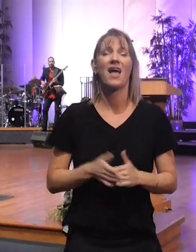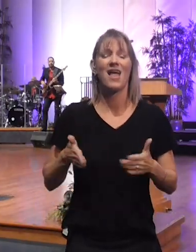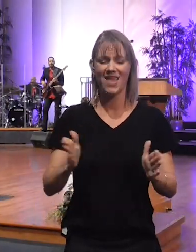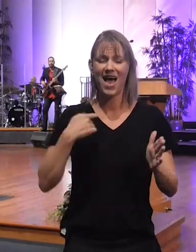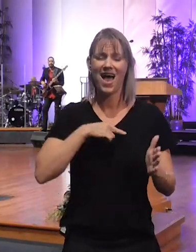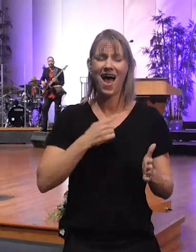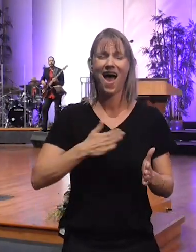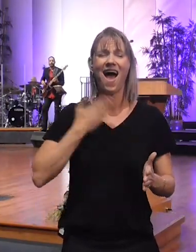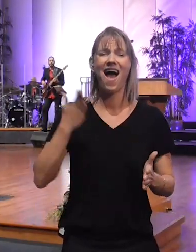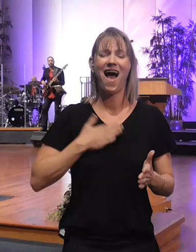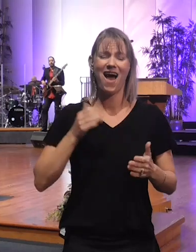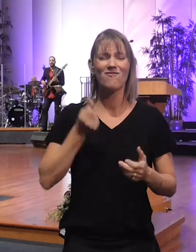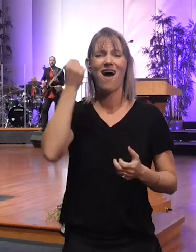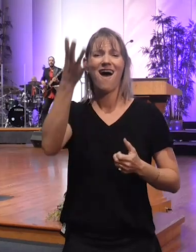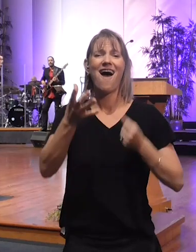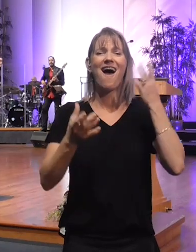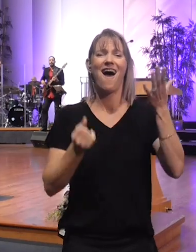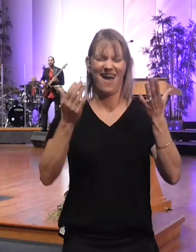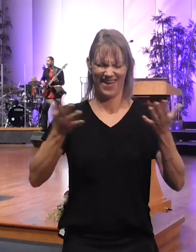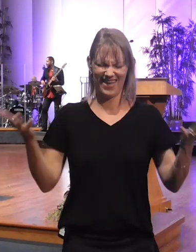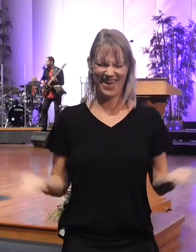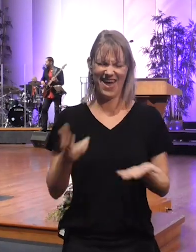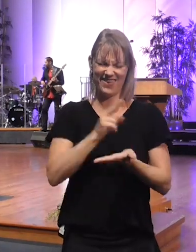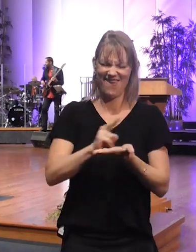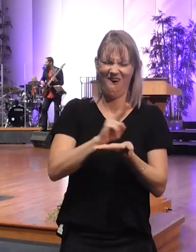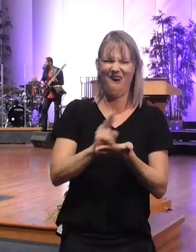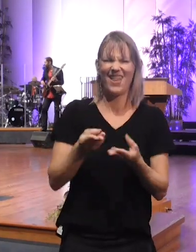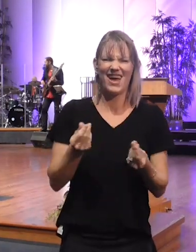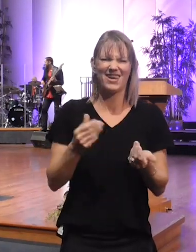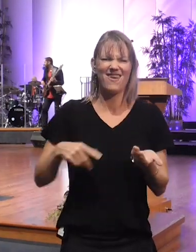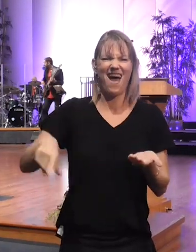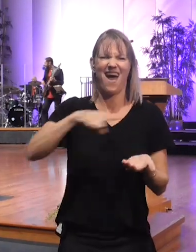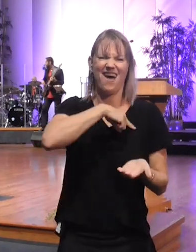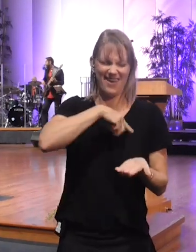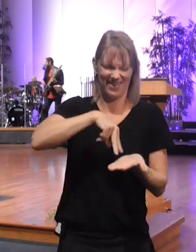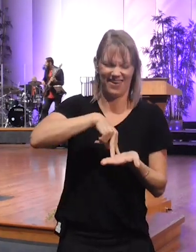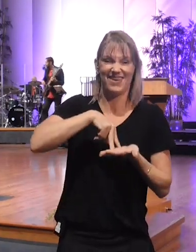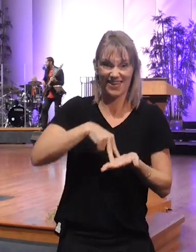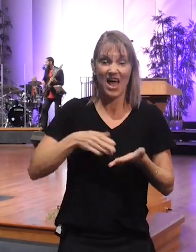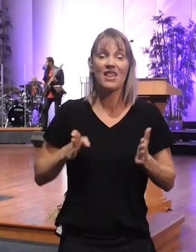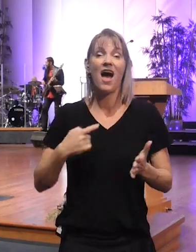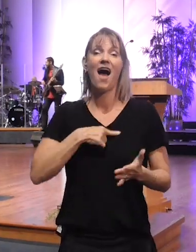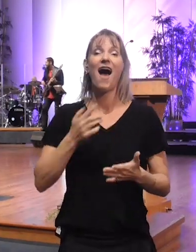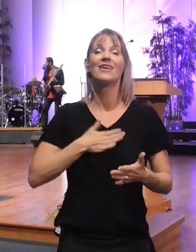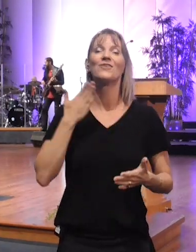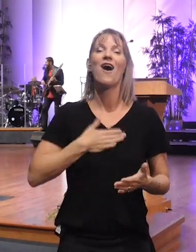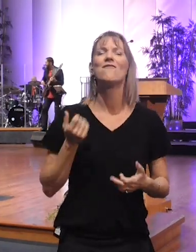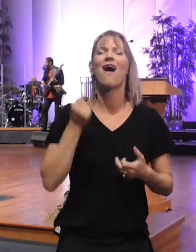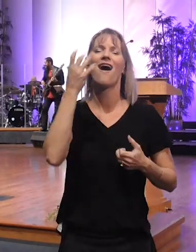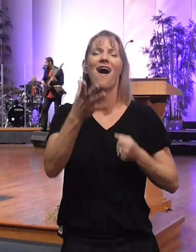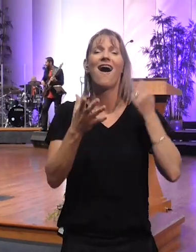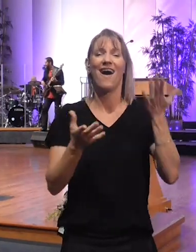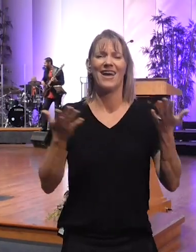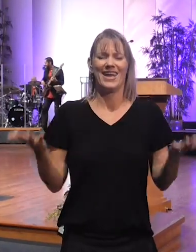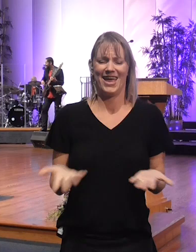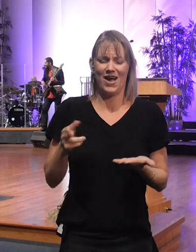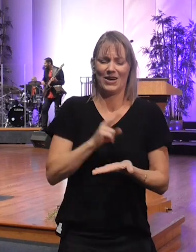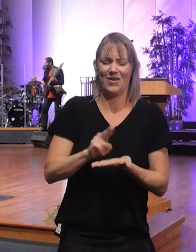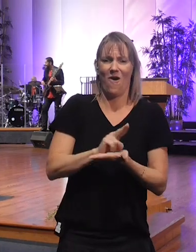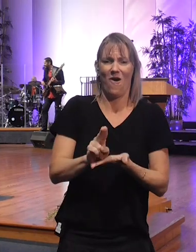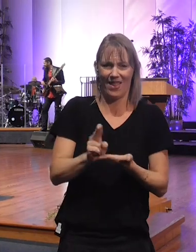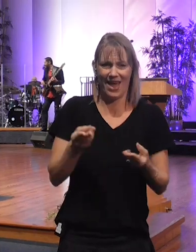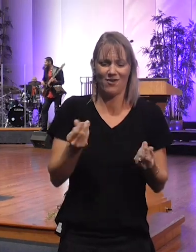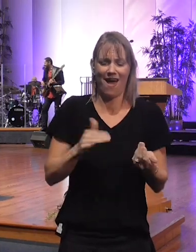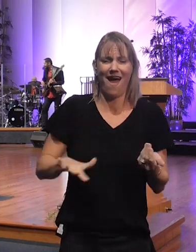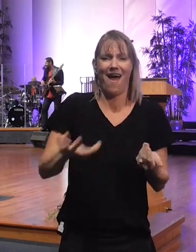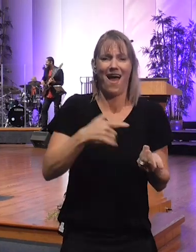Let us make a joyful sound. Here we stand on holy ground. Let us make a joyful sound. Here we stand on